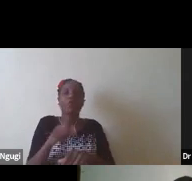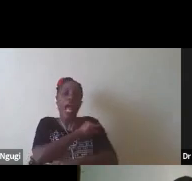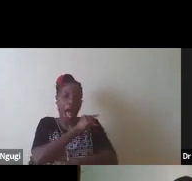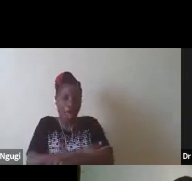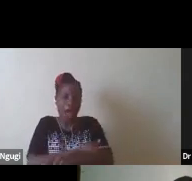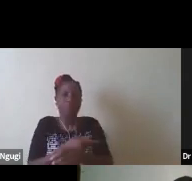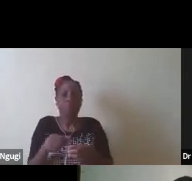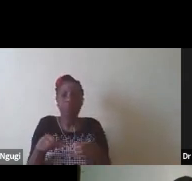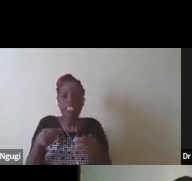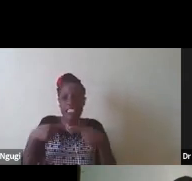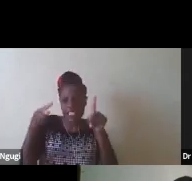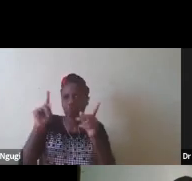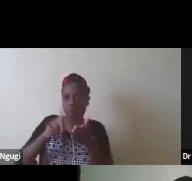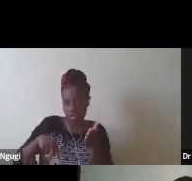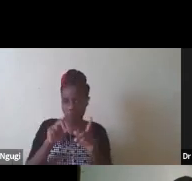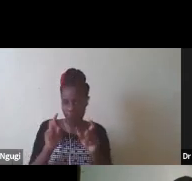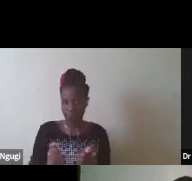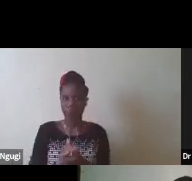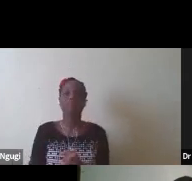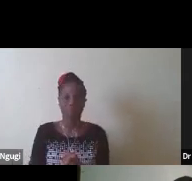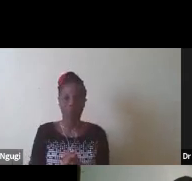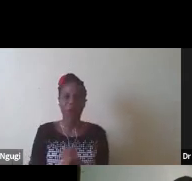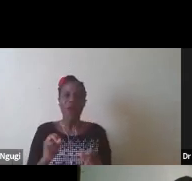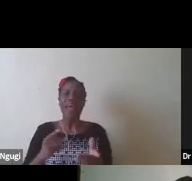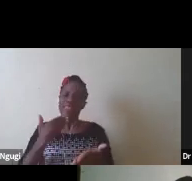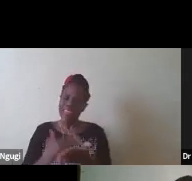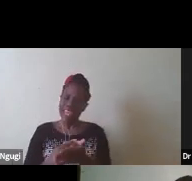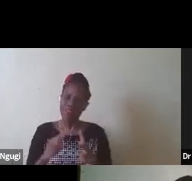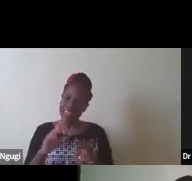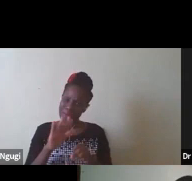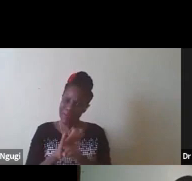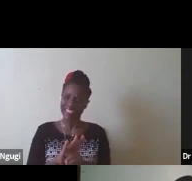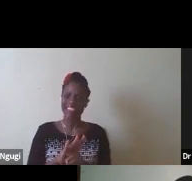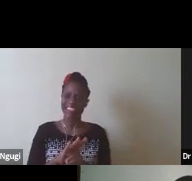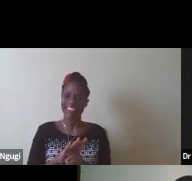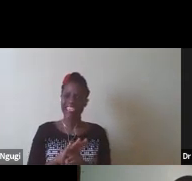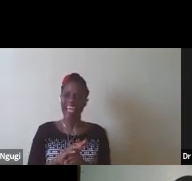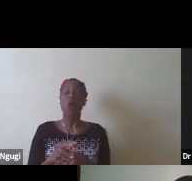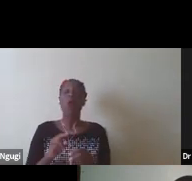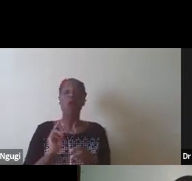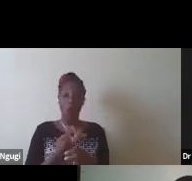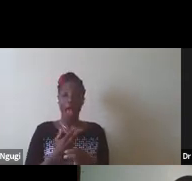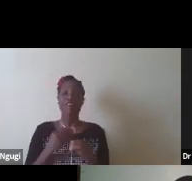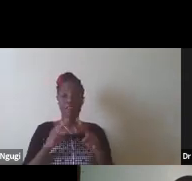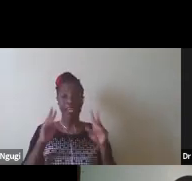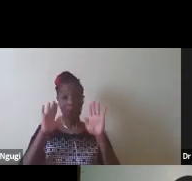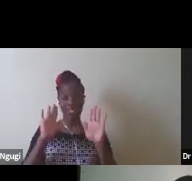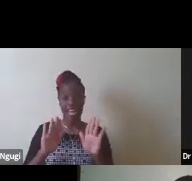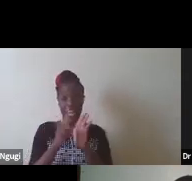Yeah, thank you very much, Doc. We've learned very important